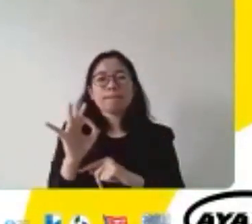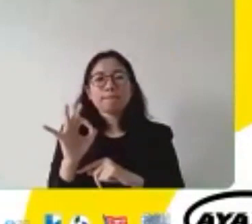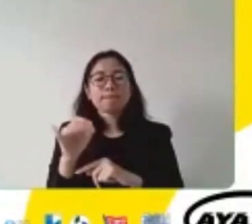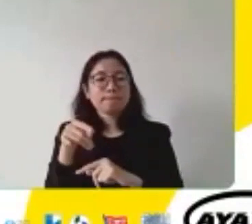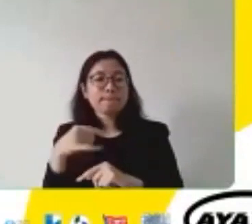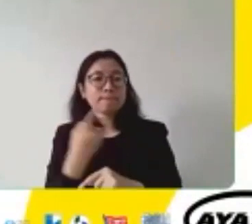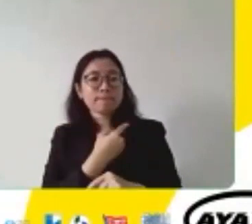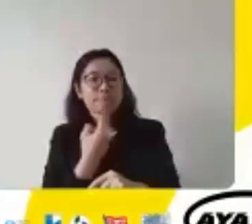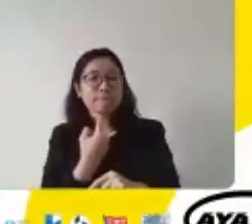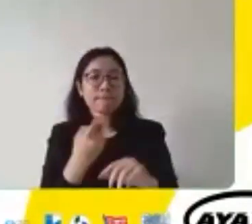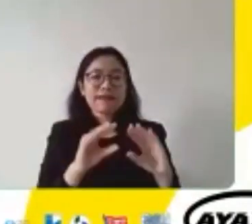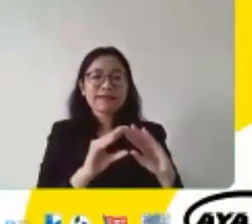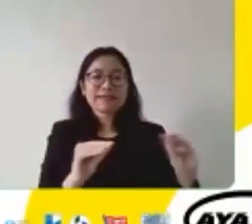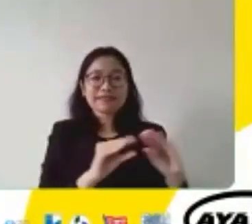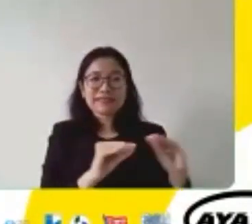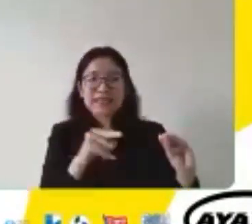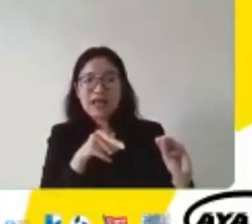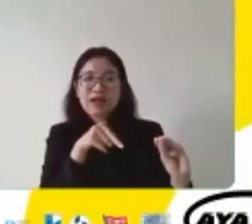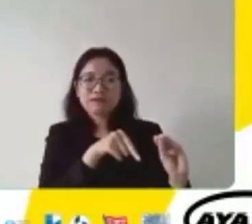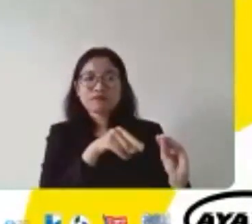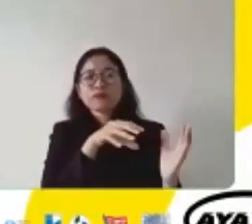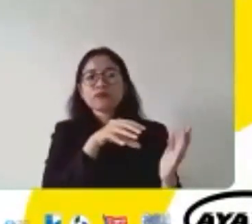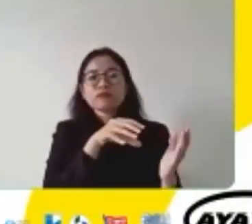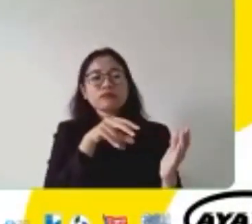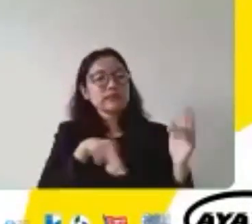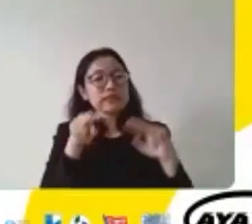really hear how they're really bringing